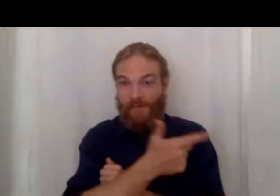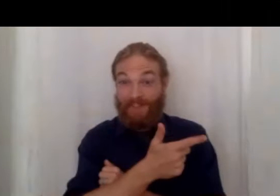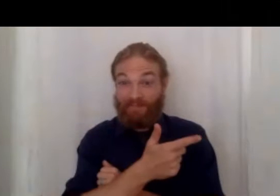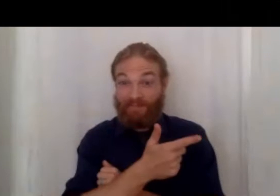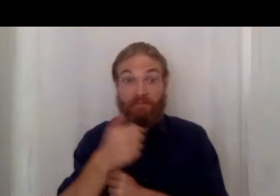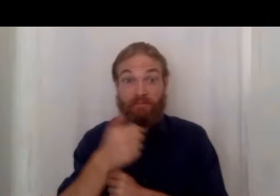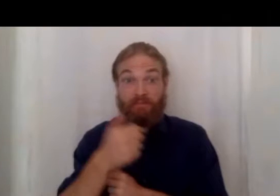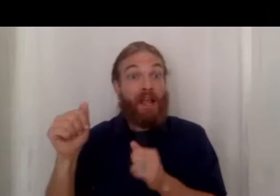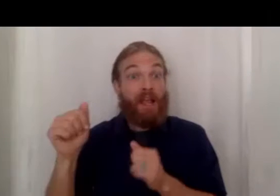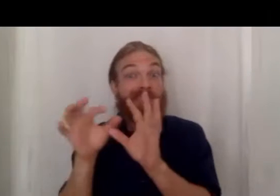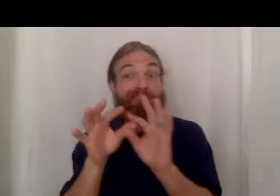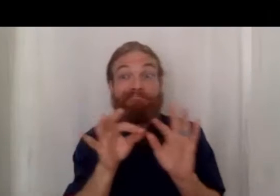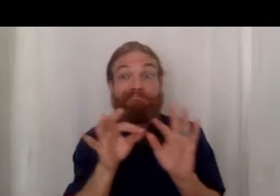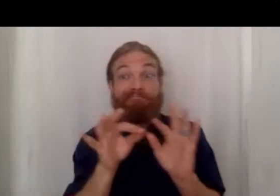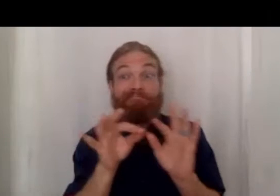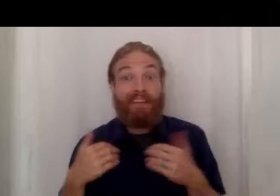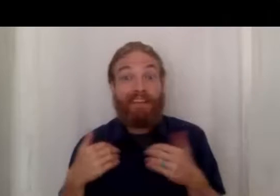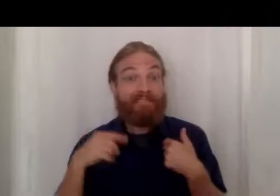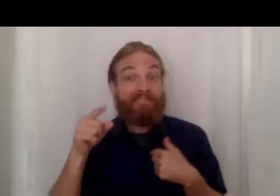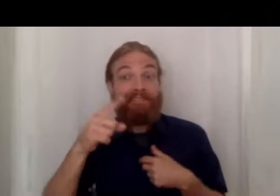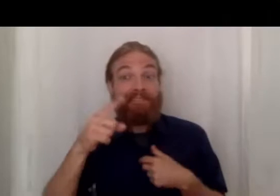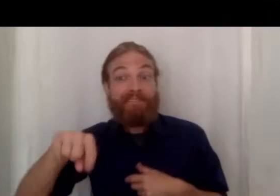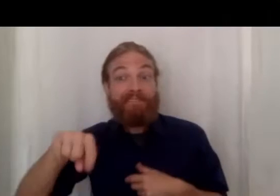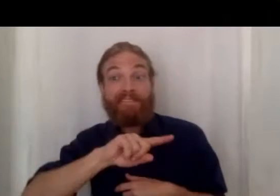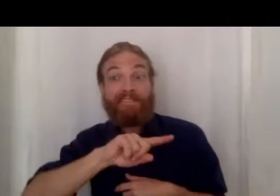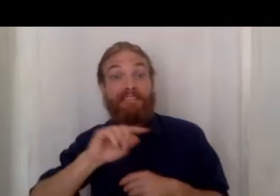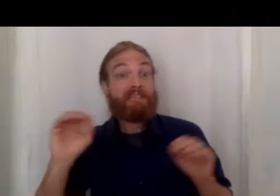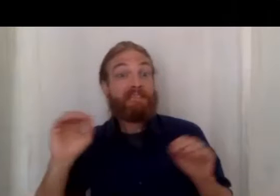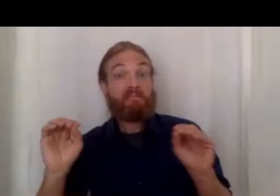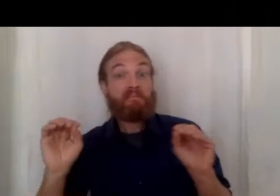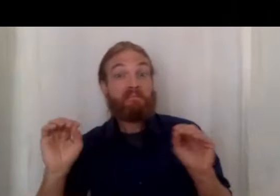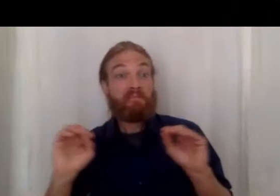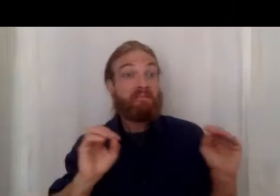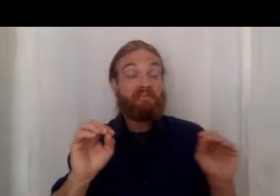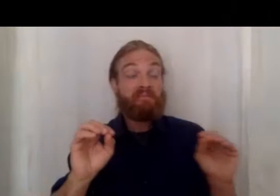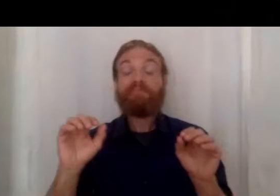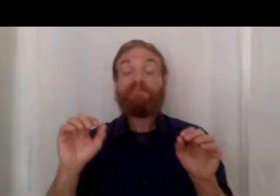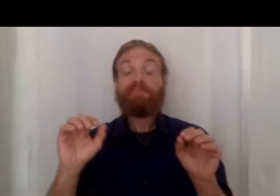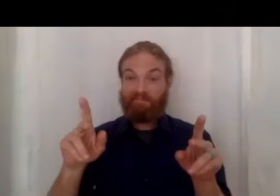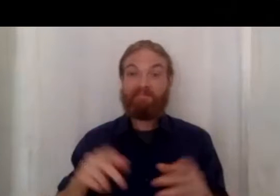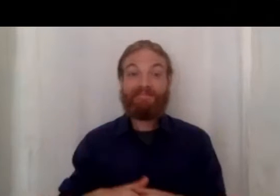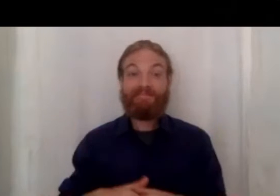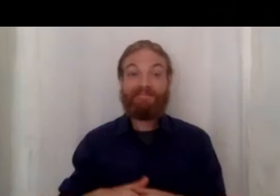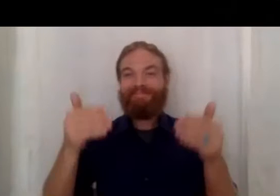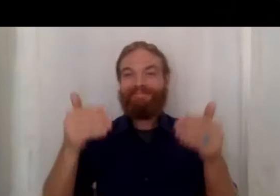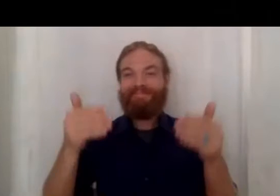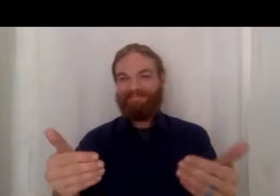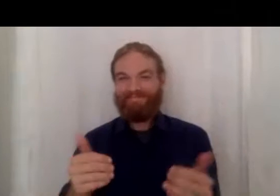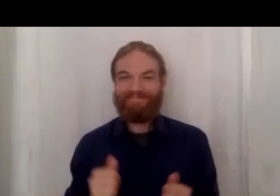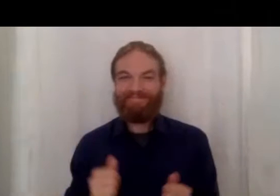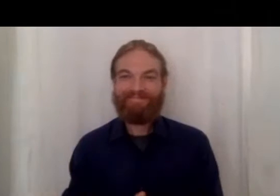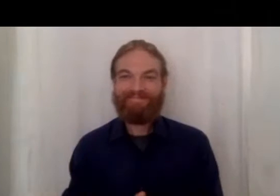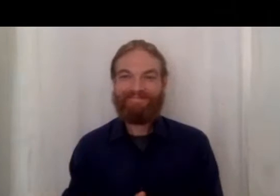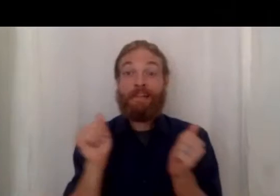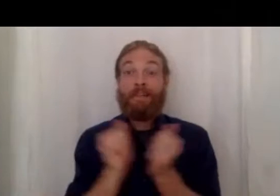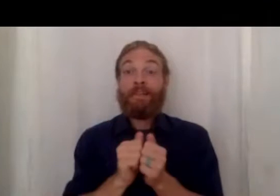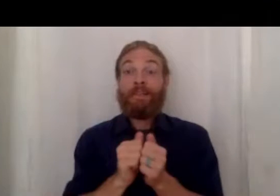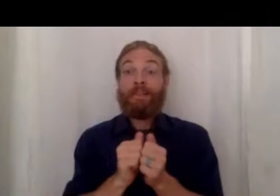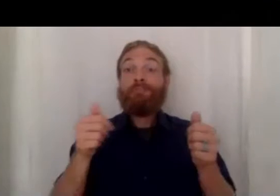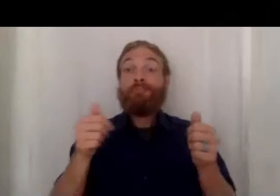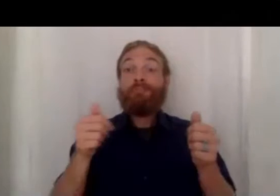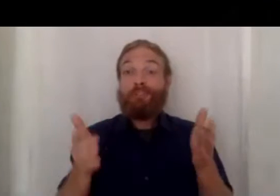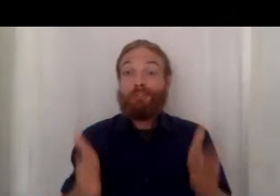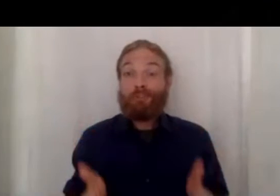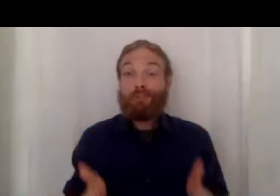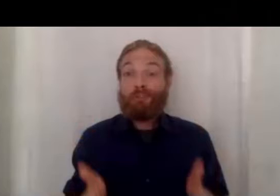Okay, thank you. Let's proceed with the director's report. All right.